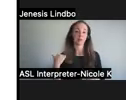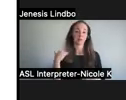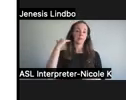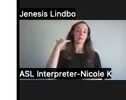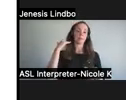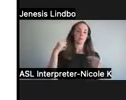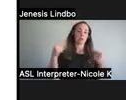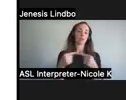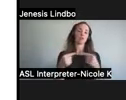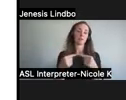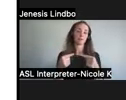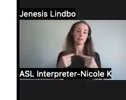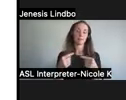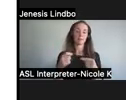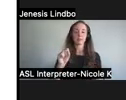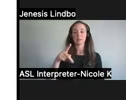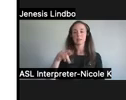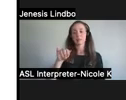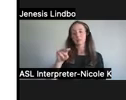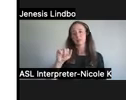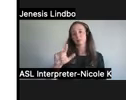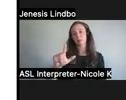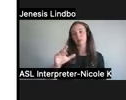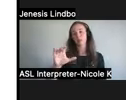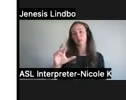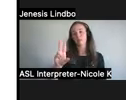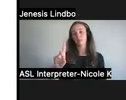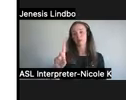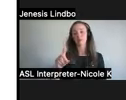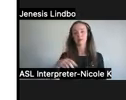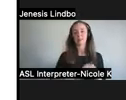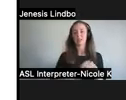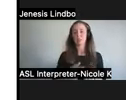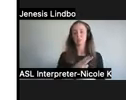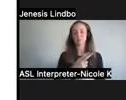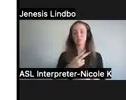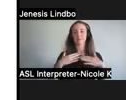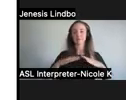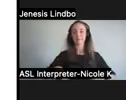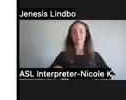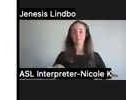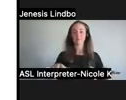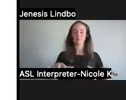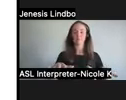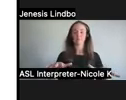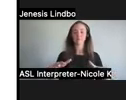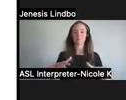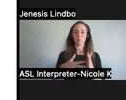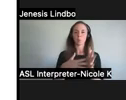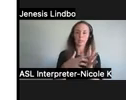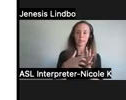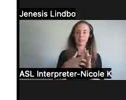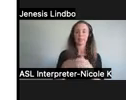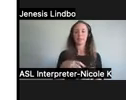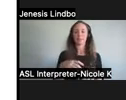who can't really access a standard gaming controller at all because they have significant weakness in their upper extremities and they don't really have any